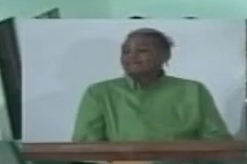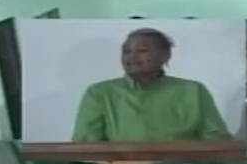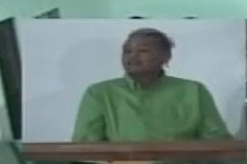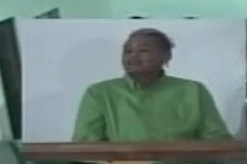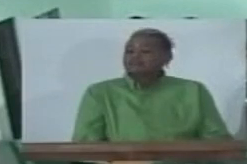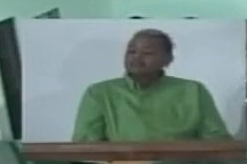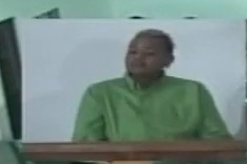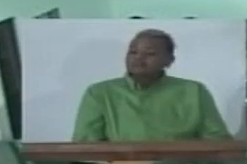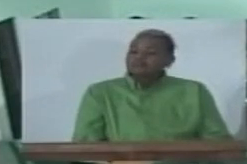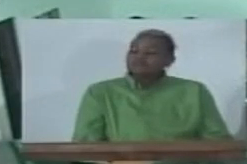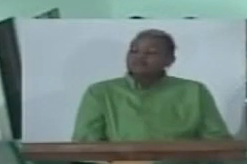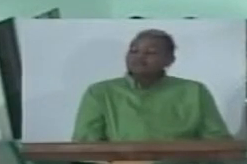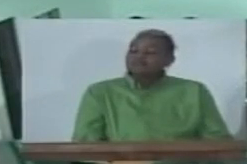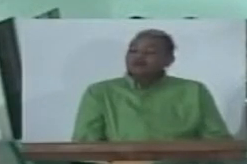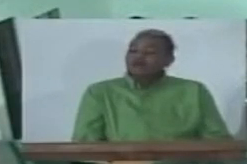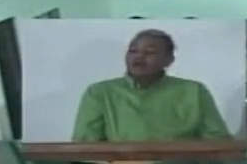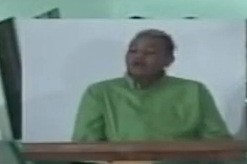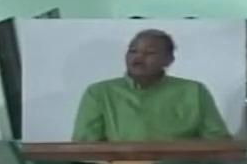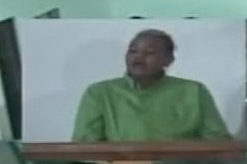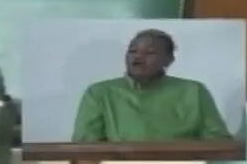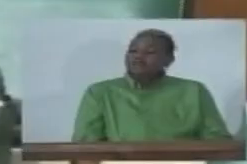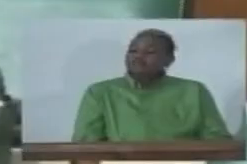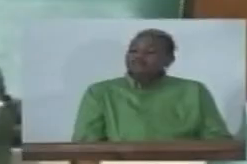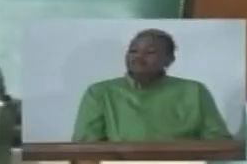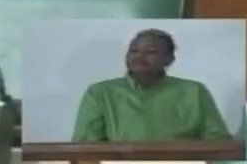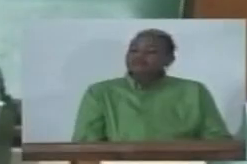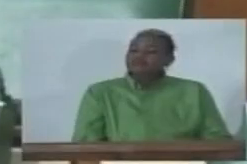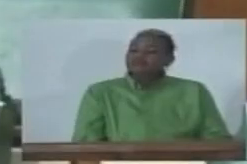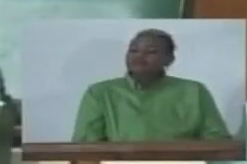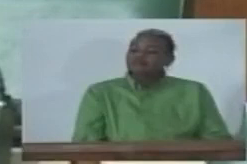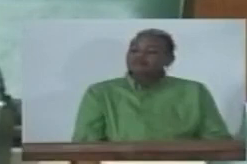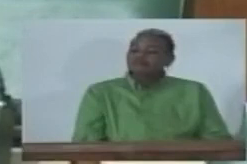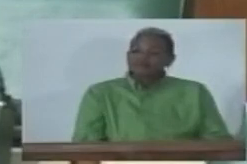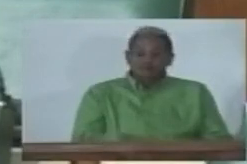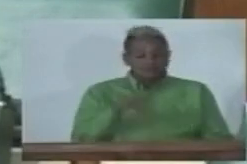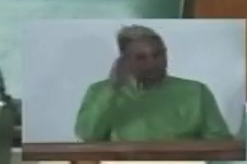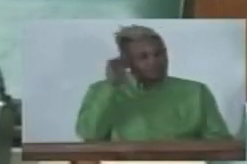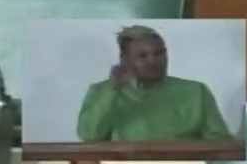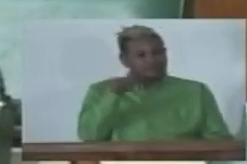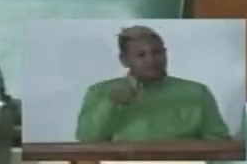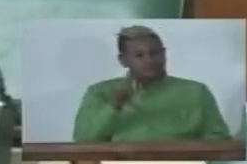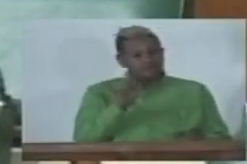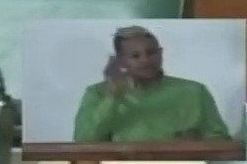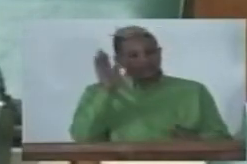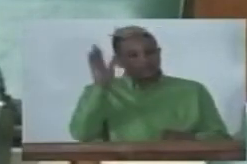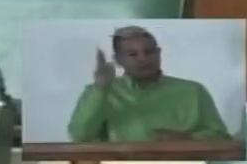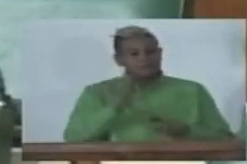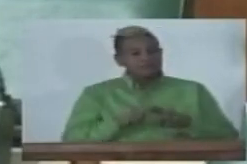crave your permission to speak from a seat that is not my own.